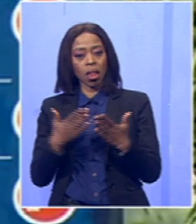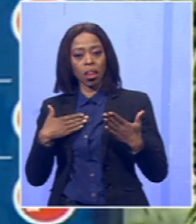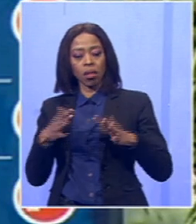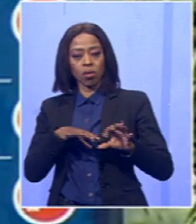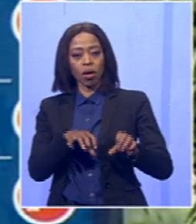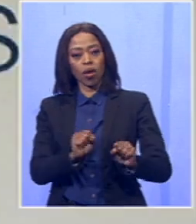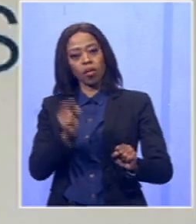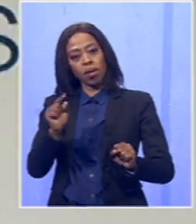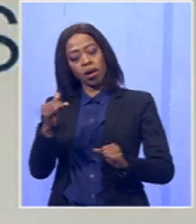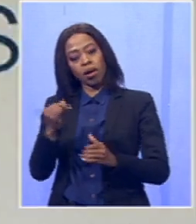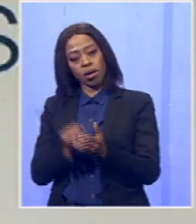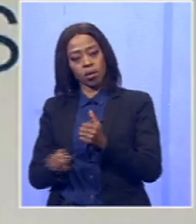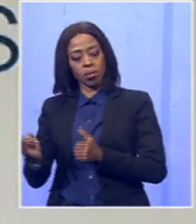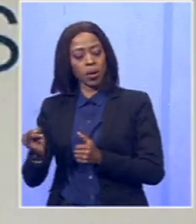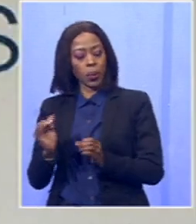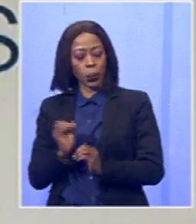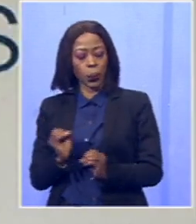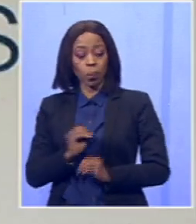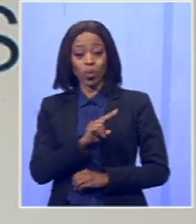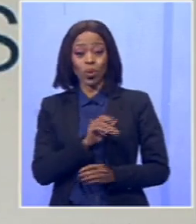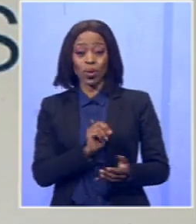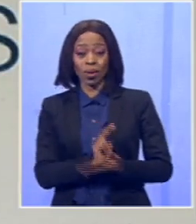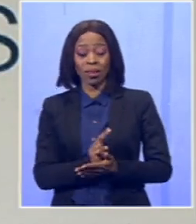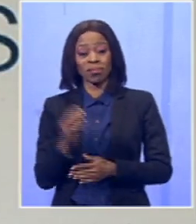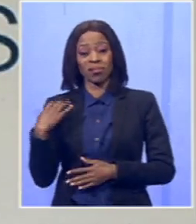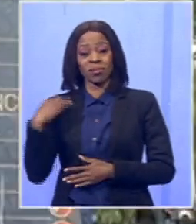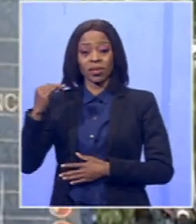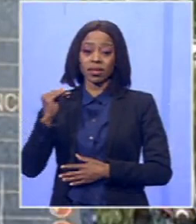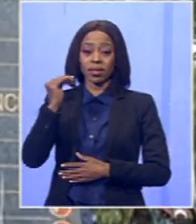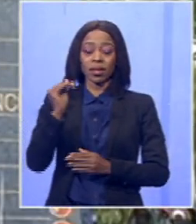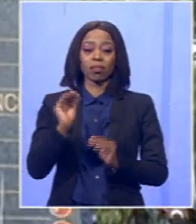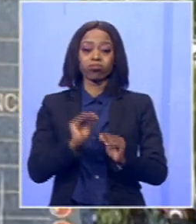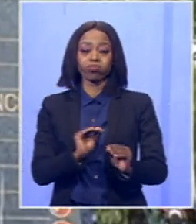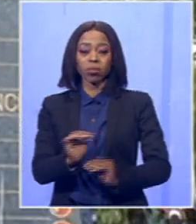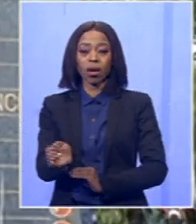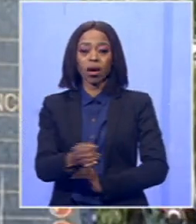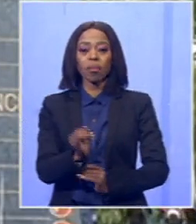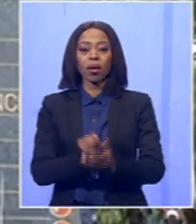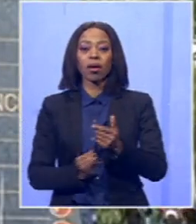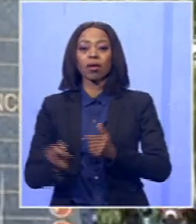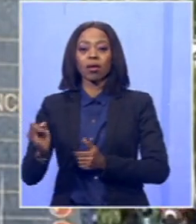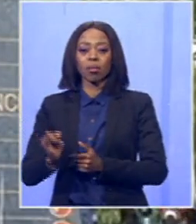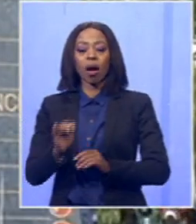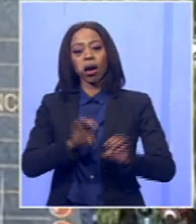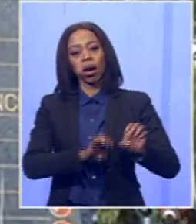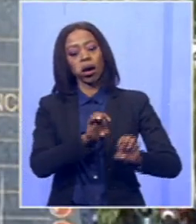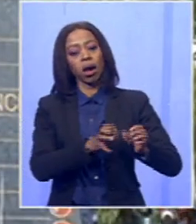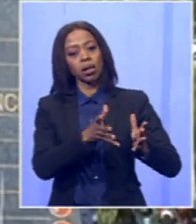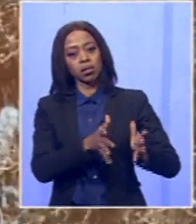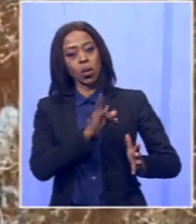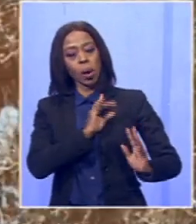administration. In 2012, the Minister of Higher Education appointed an independent assessor